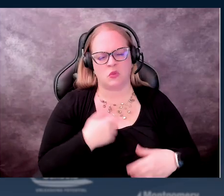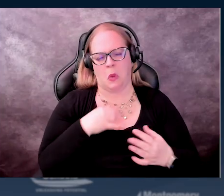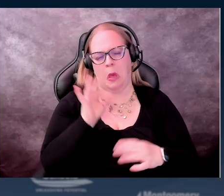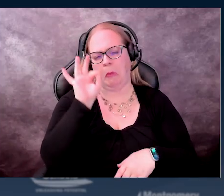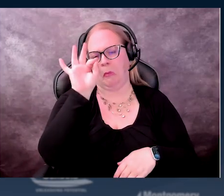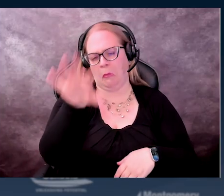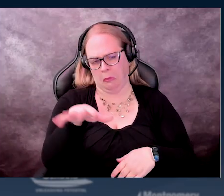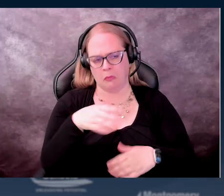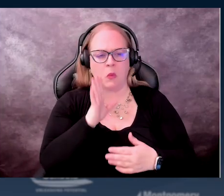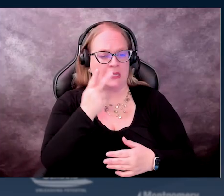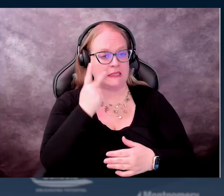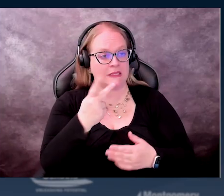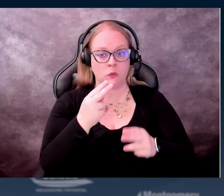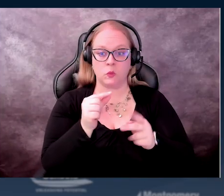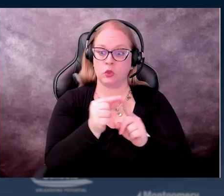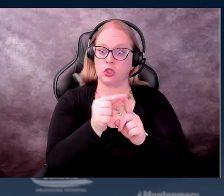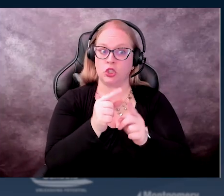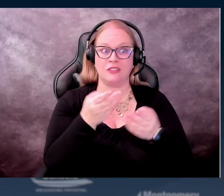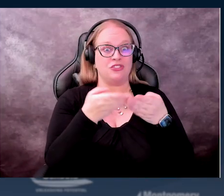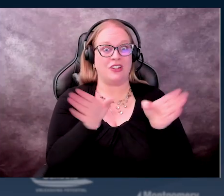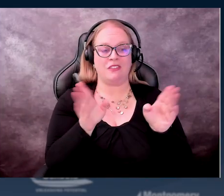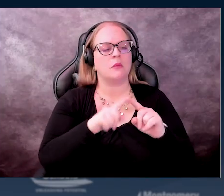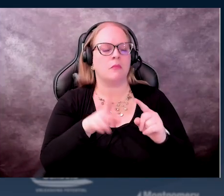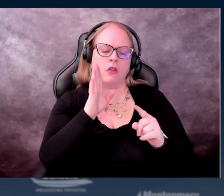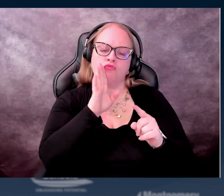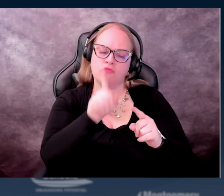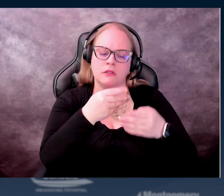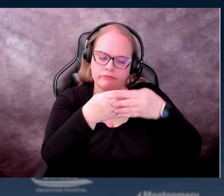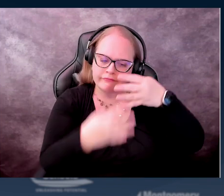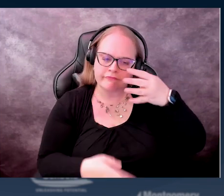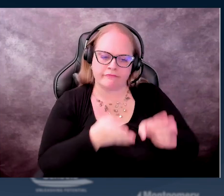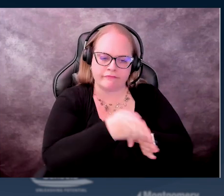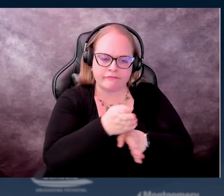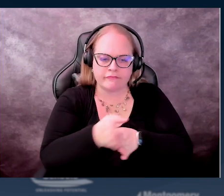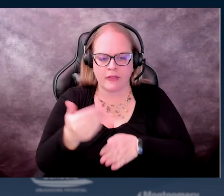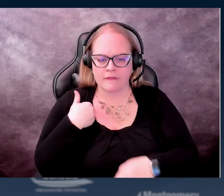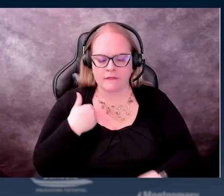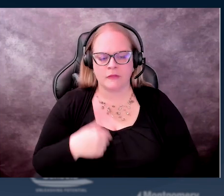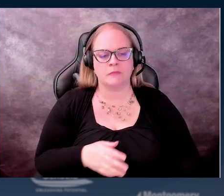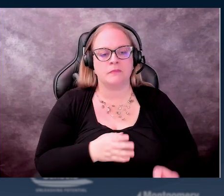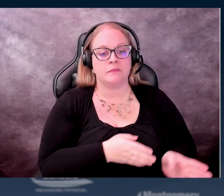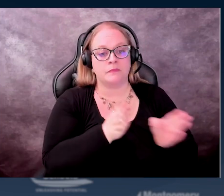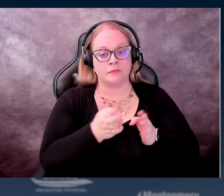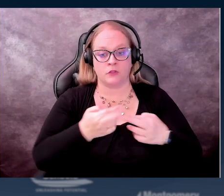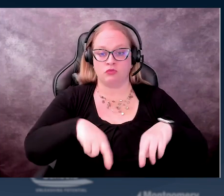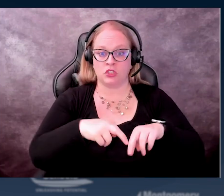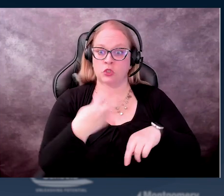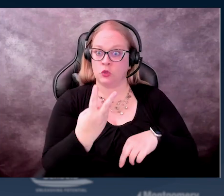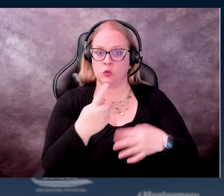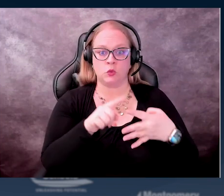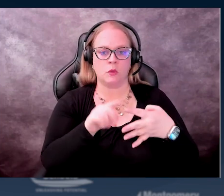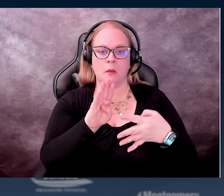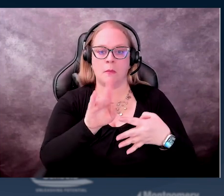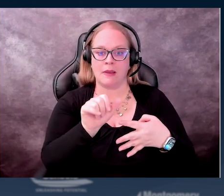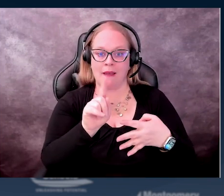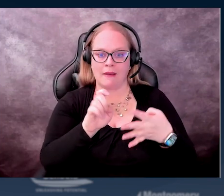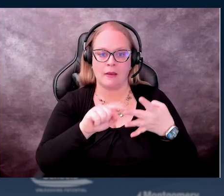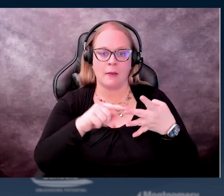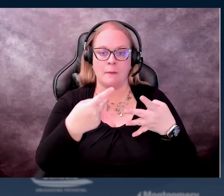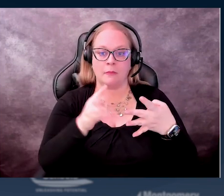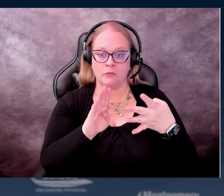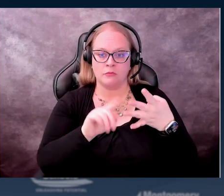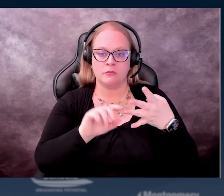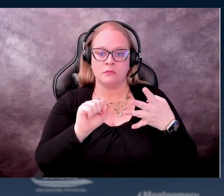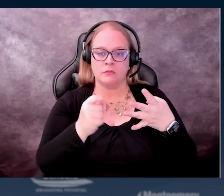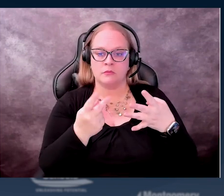Region 2, it's made up of 4 high schools: Blake High School, Paint Branch High School, Springbrook High School, and Sherwood High